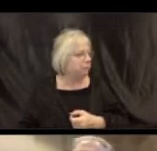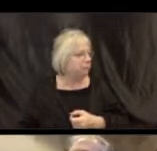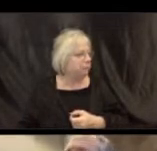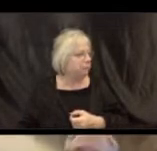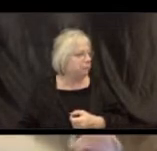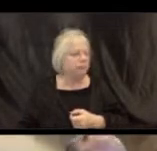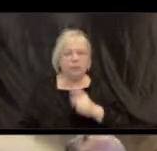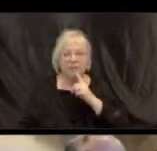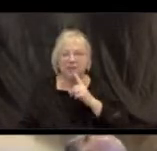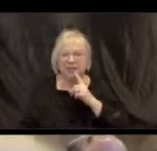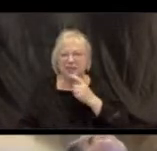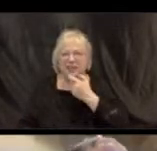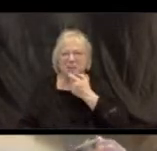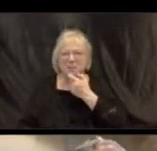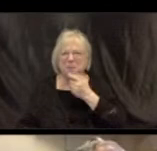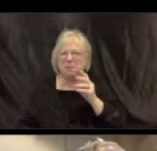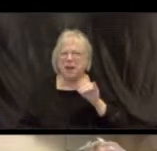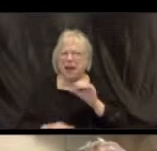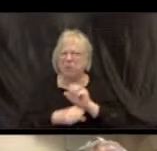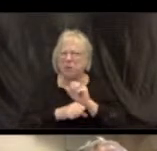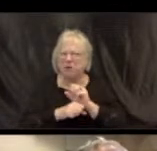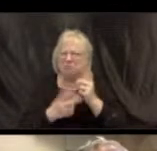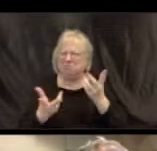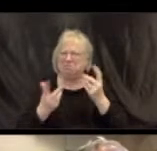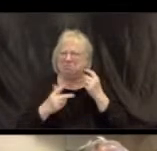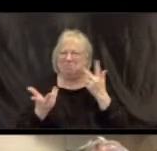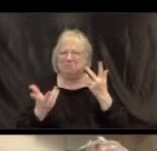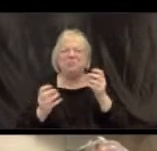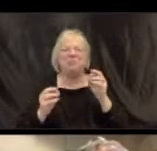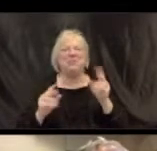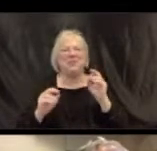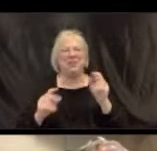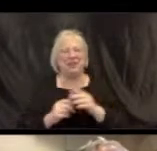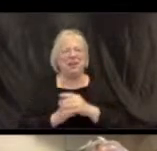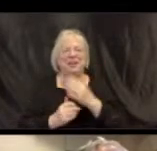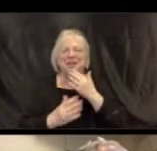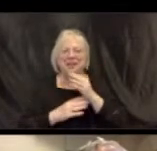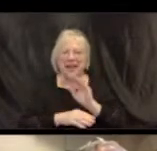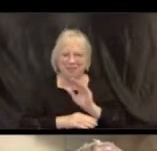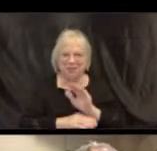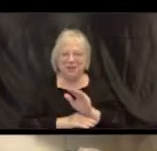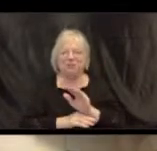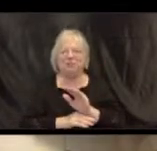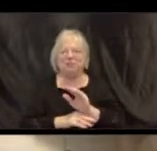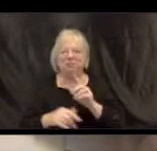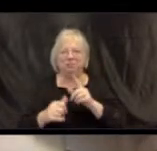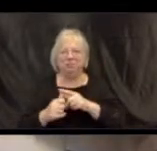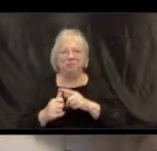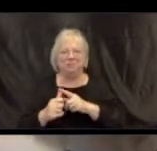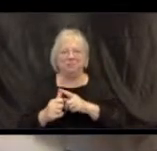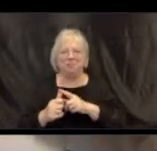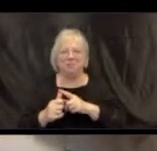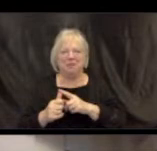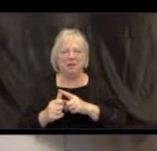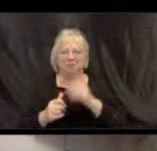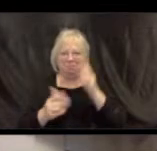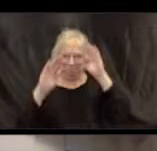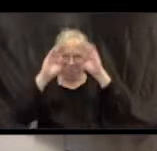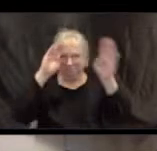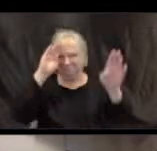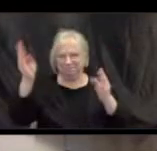Is it working? Okay, it's working now. Okay, good afternoon first, everybody.